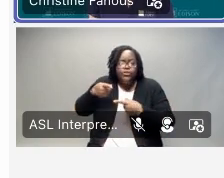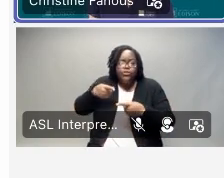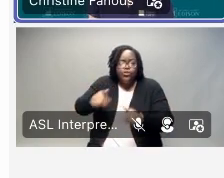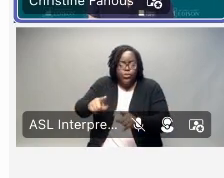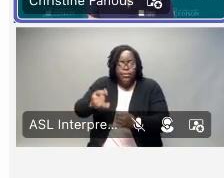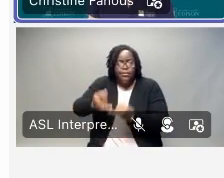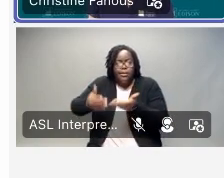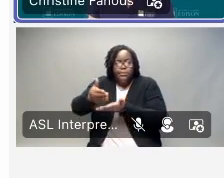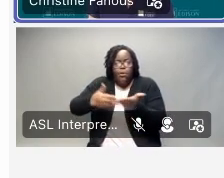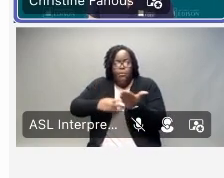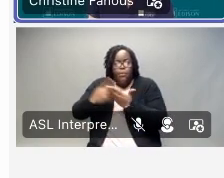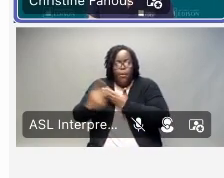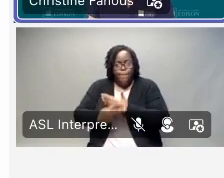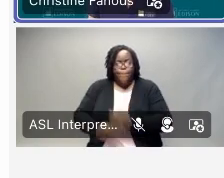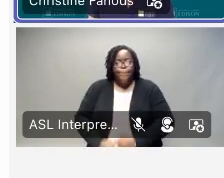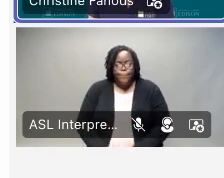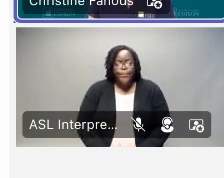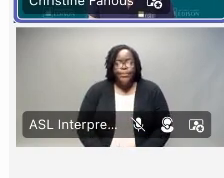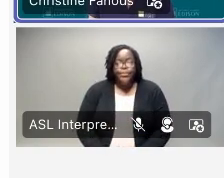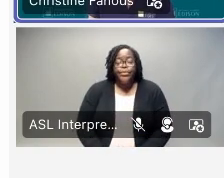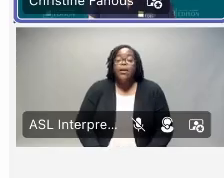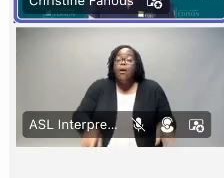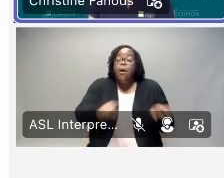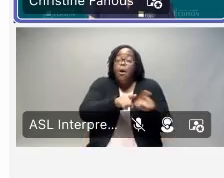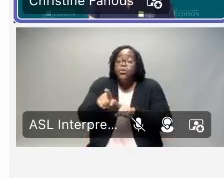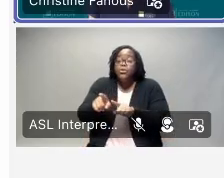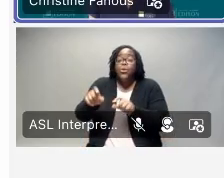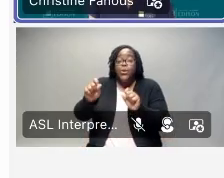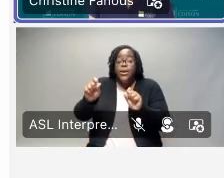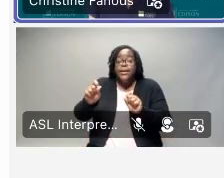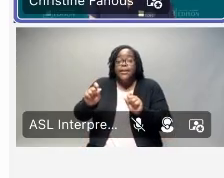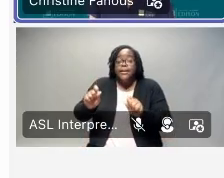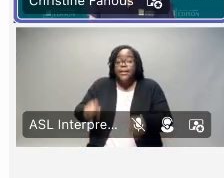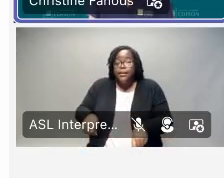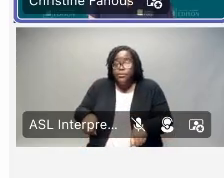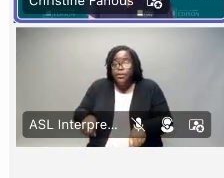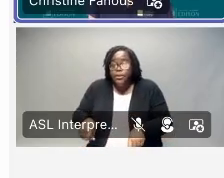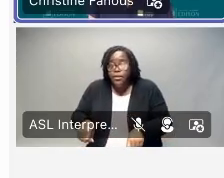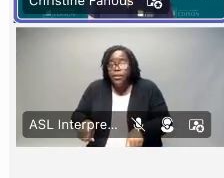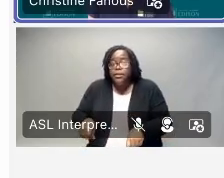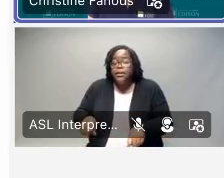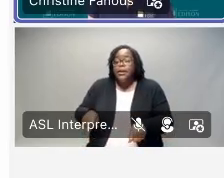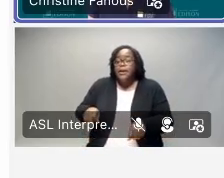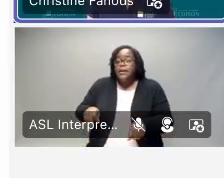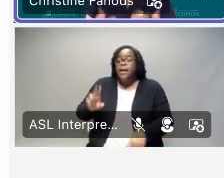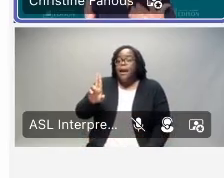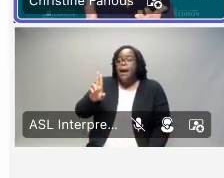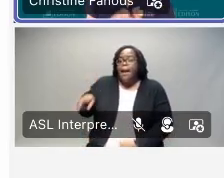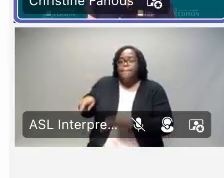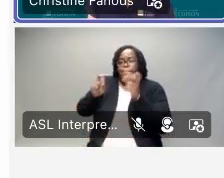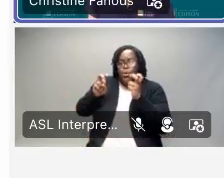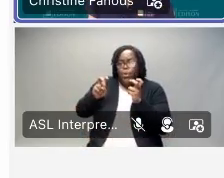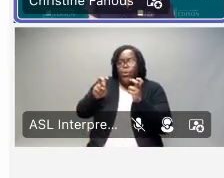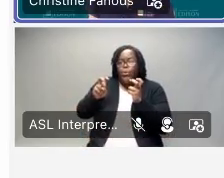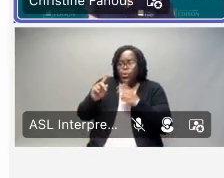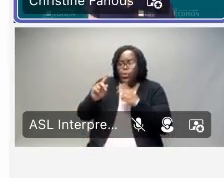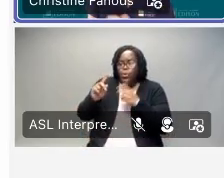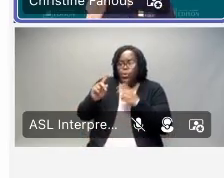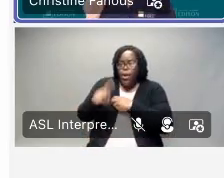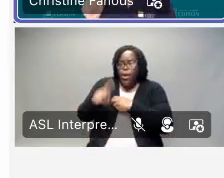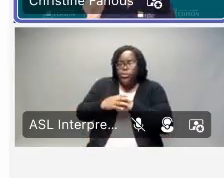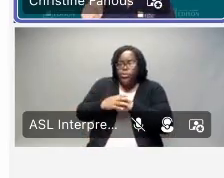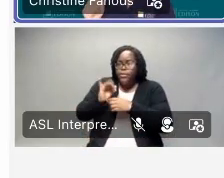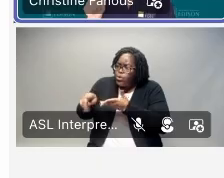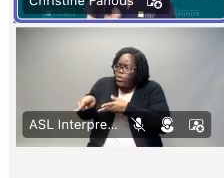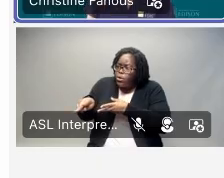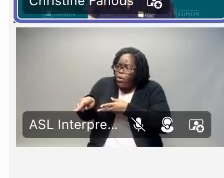program. Another feature is you can also upvote questions that you wish to have answered. So if you see a question that you like, you